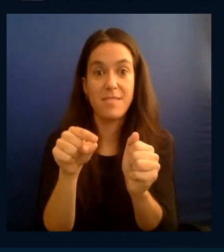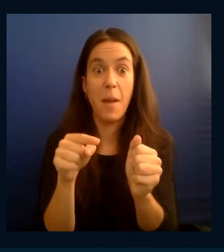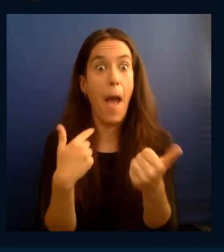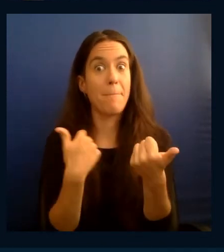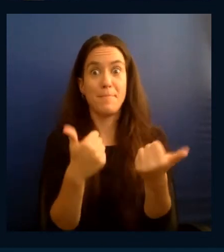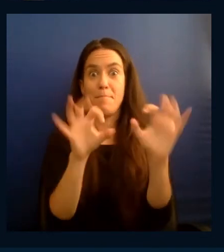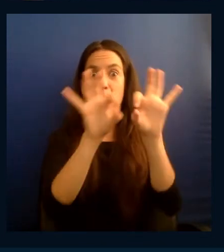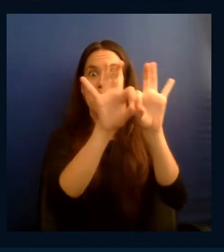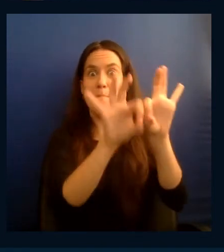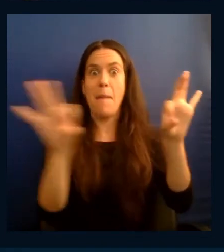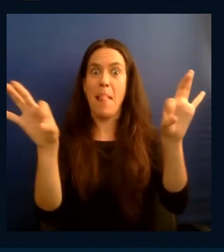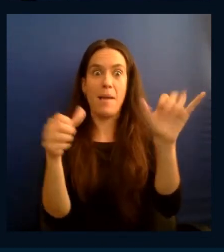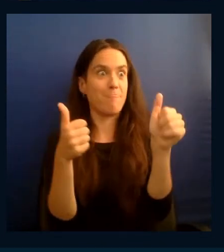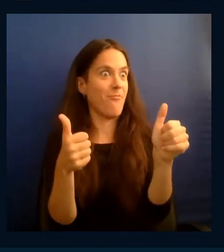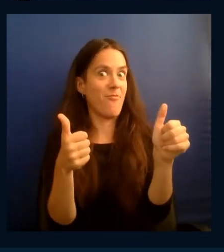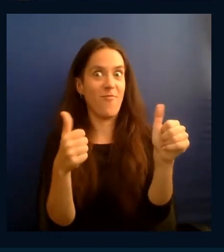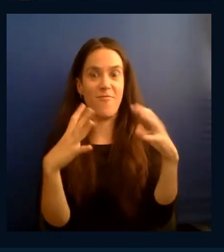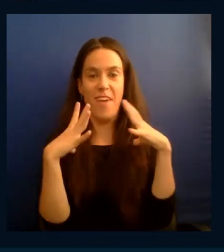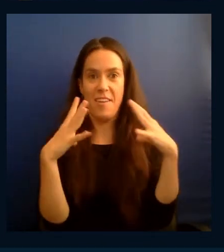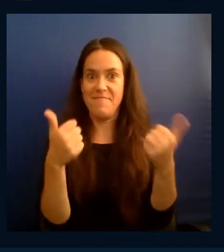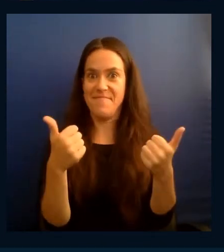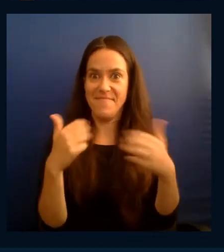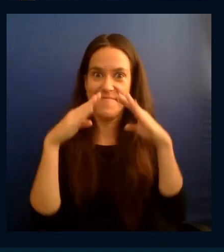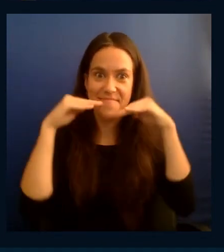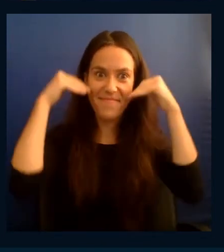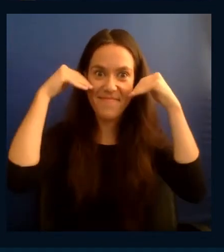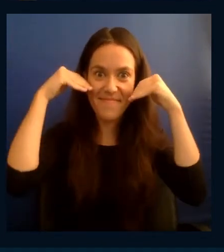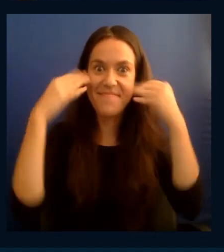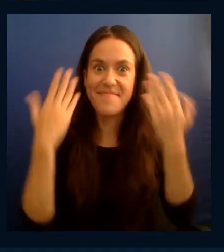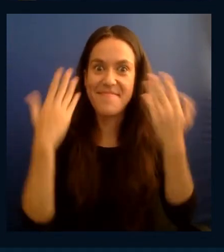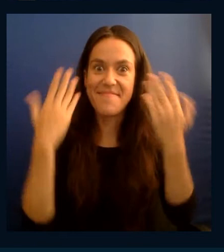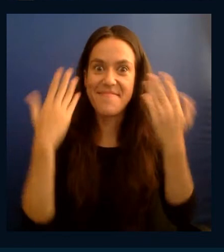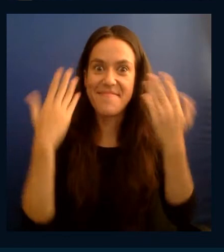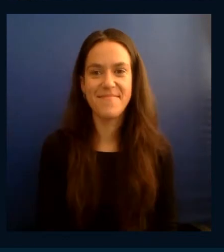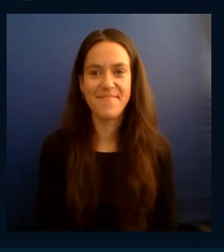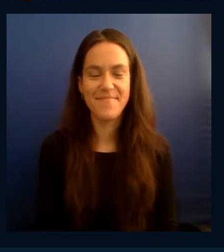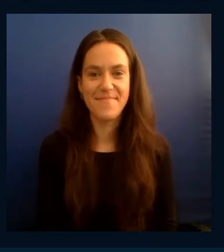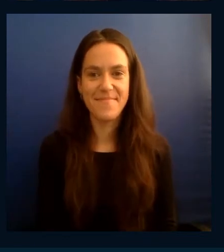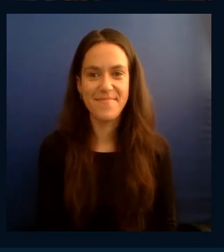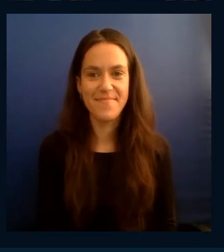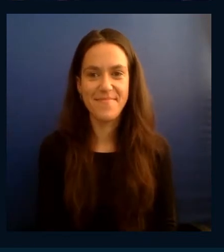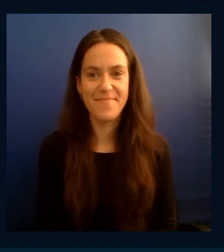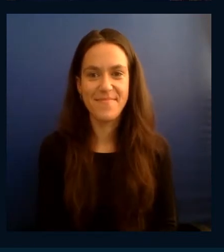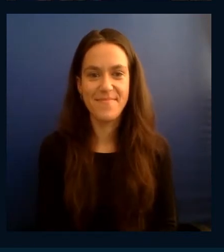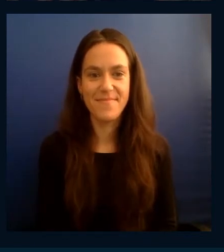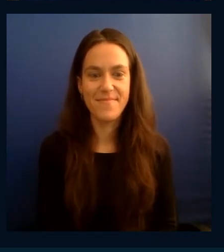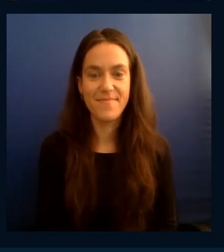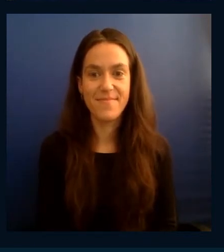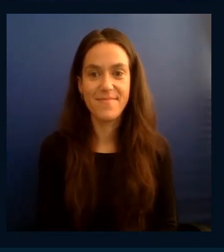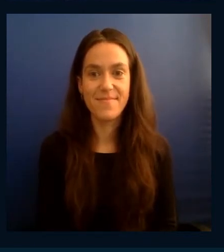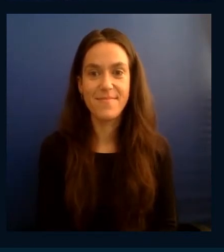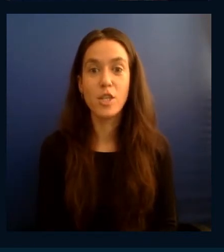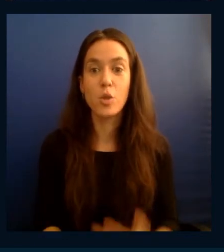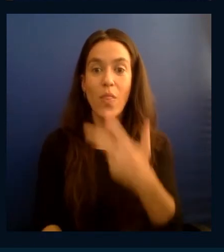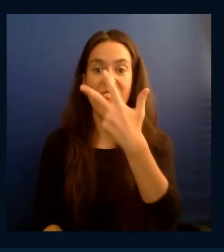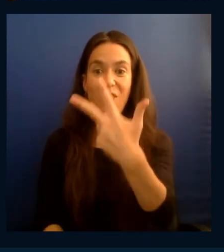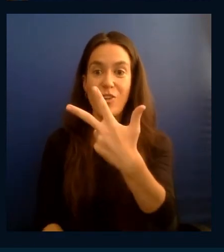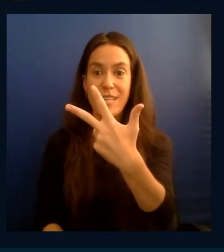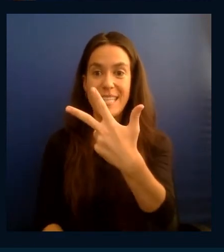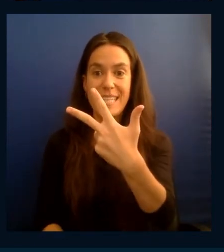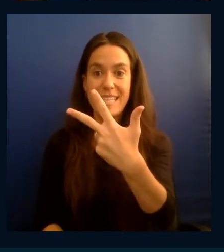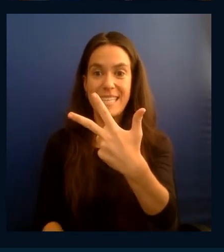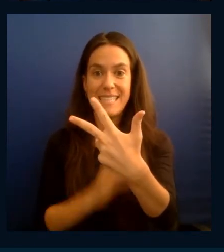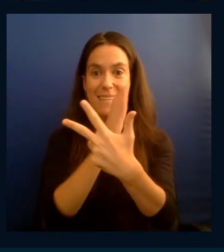It looks pretty good to me. So let's look at our pipeline here. We have our 3 environments. So each of these stages reflects